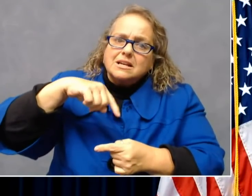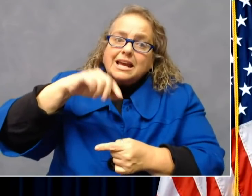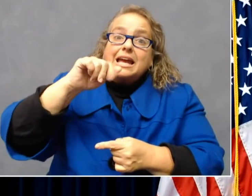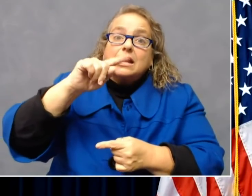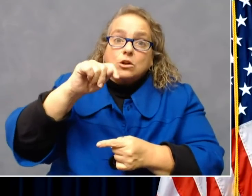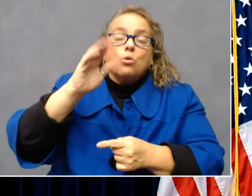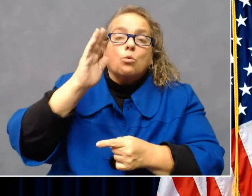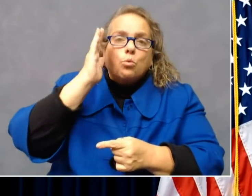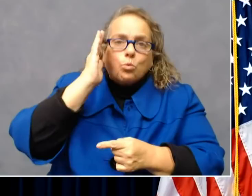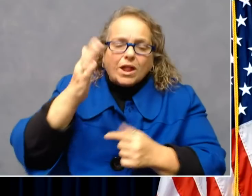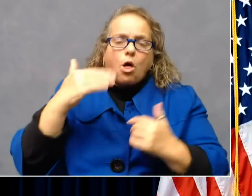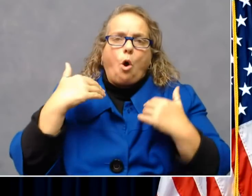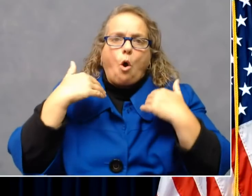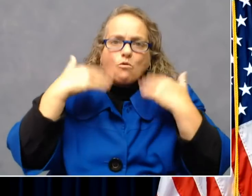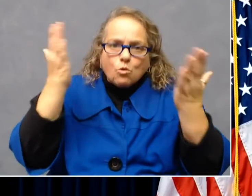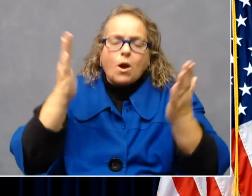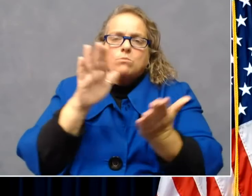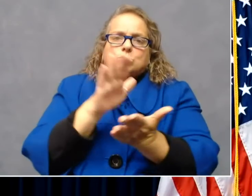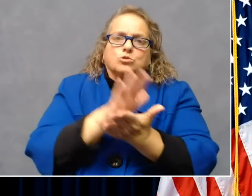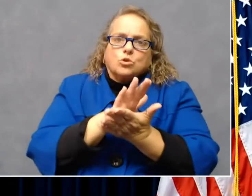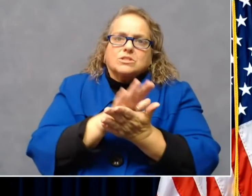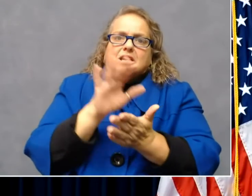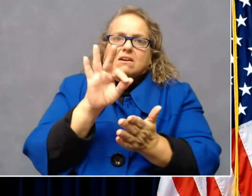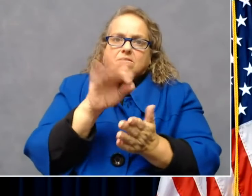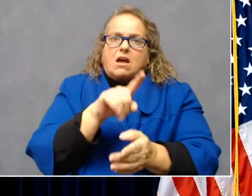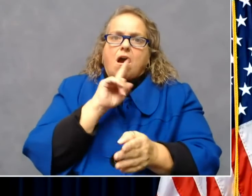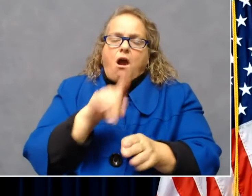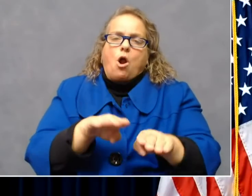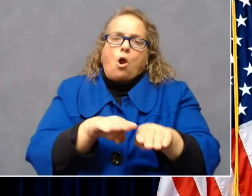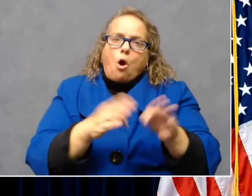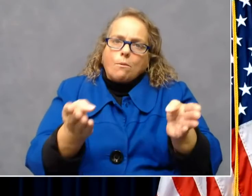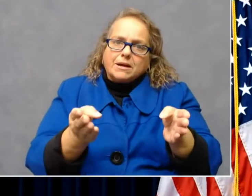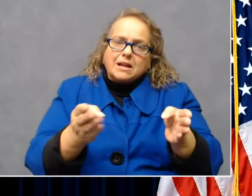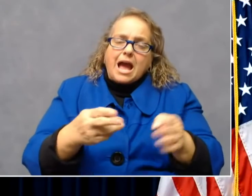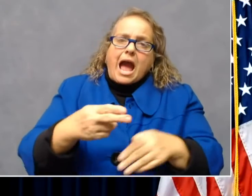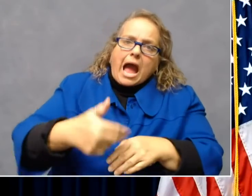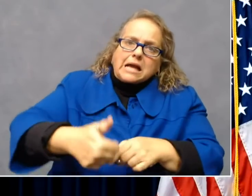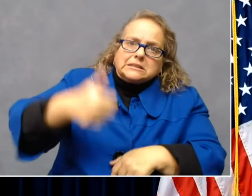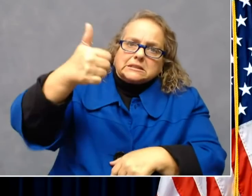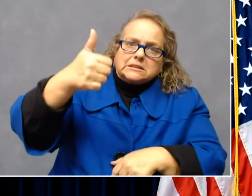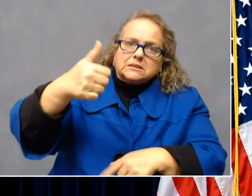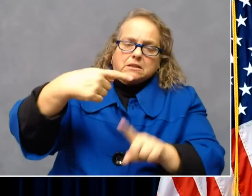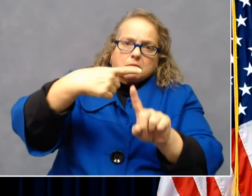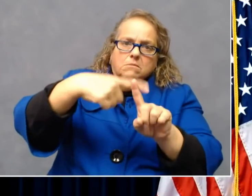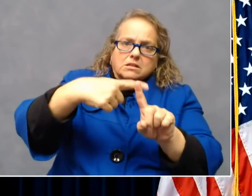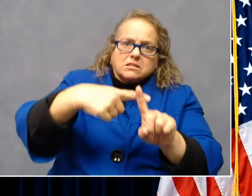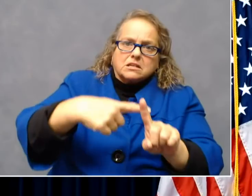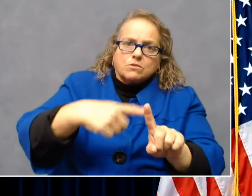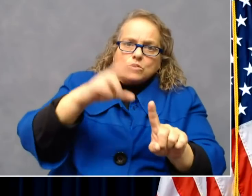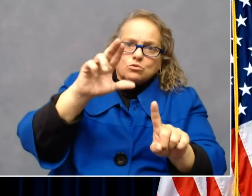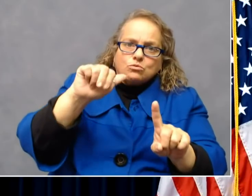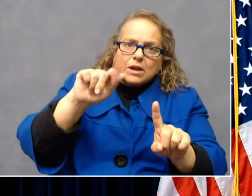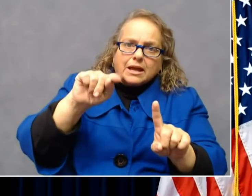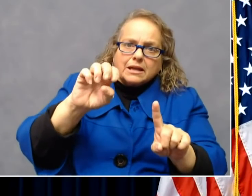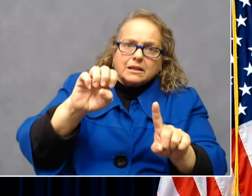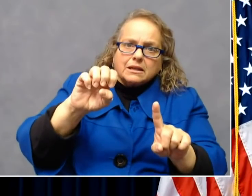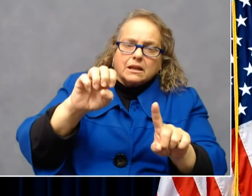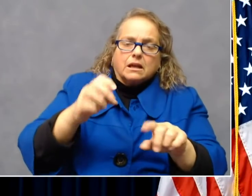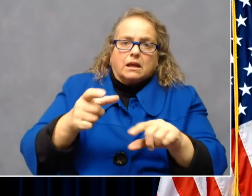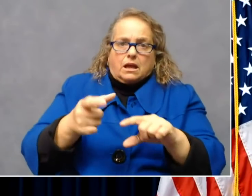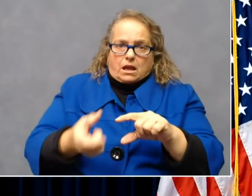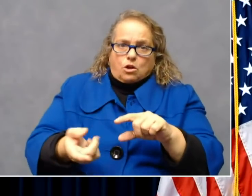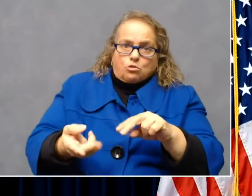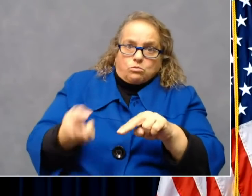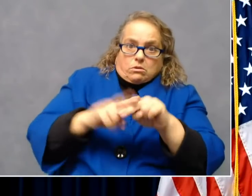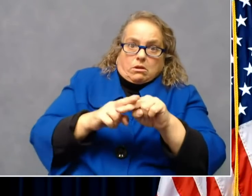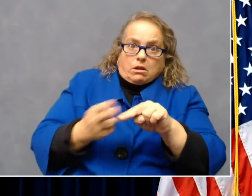open. It's as simple as the highest positivity rate, the most number of cases, and exponential growth. Again, if this were